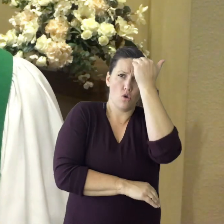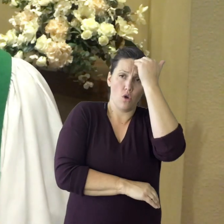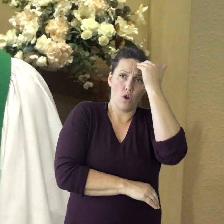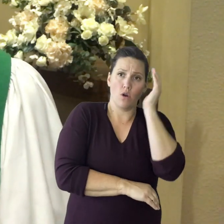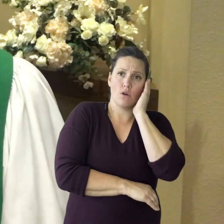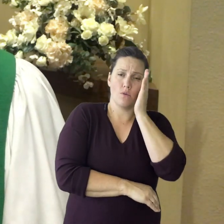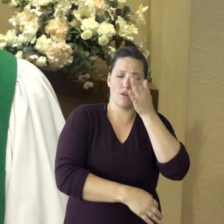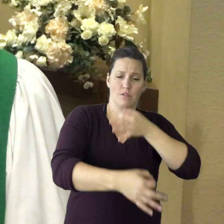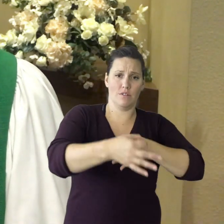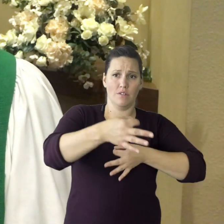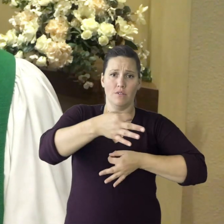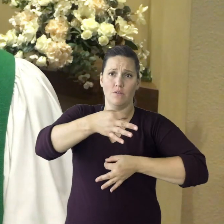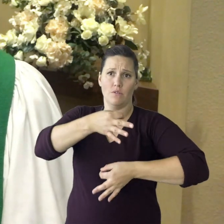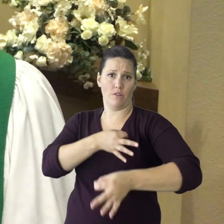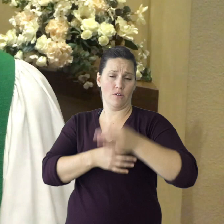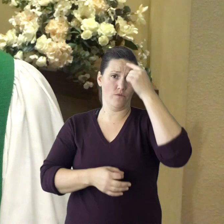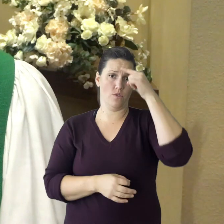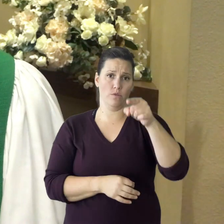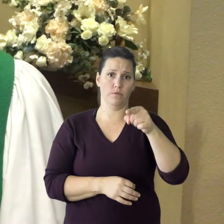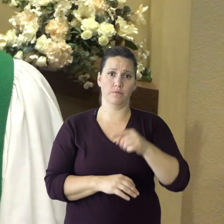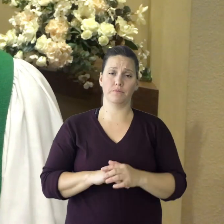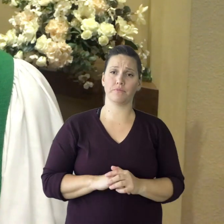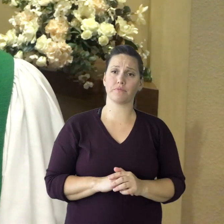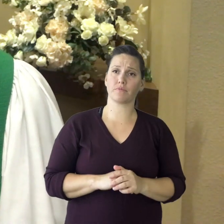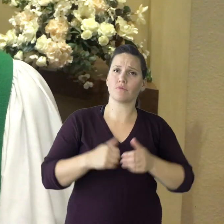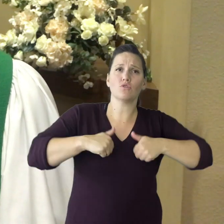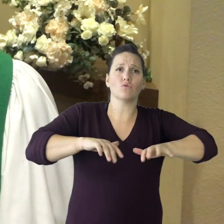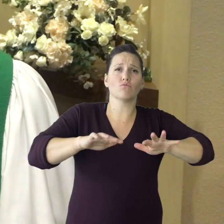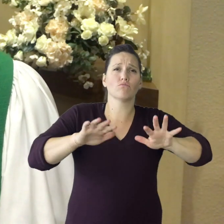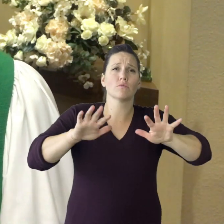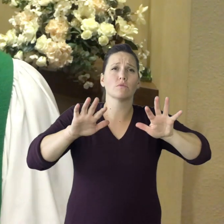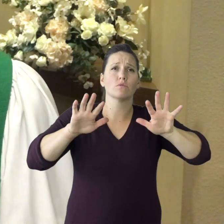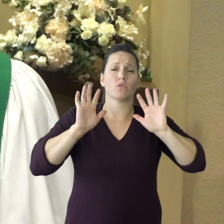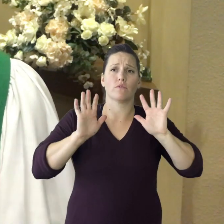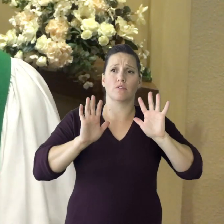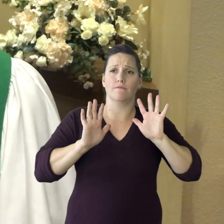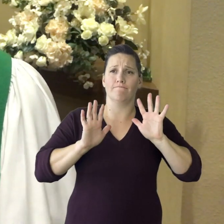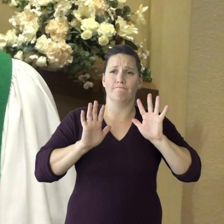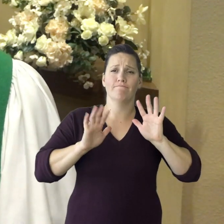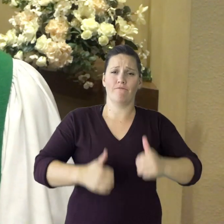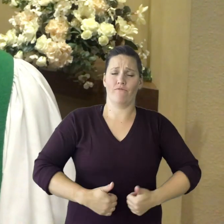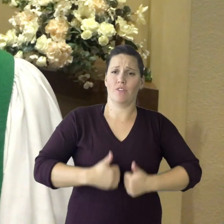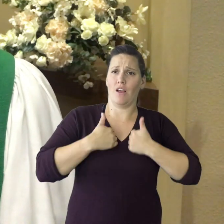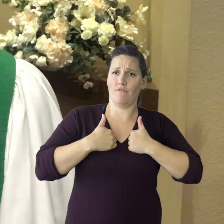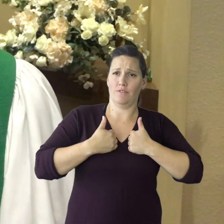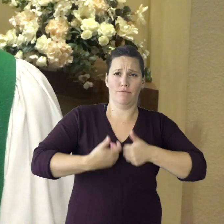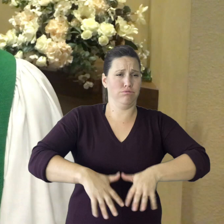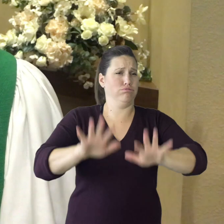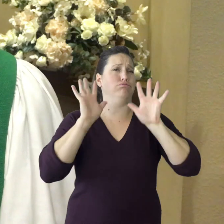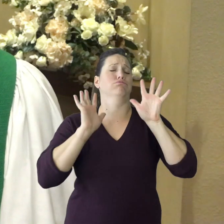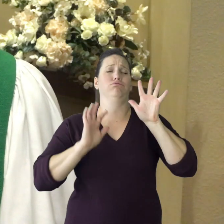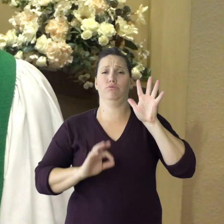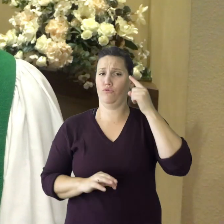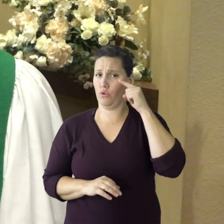his Son, knowing that he would be a substitute for you, the sacrifice who gave his